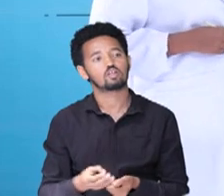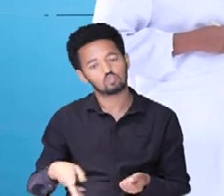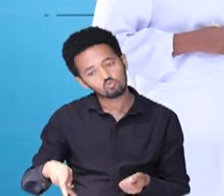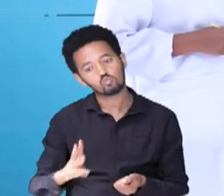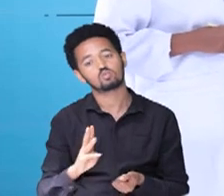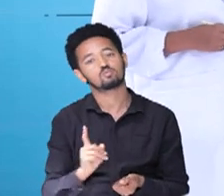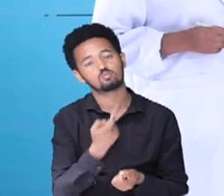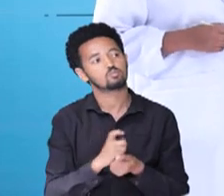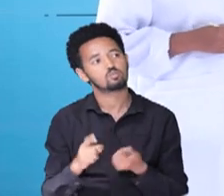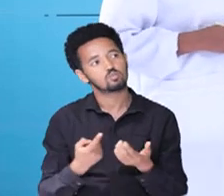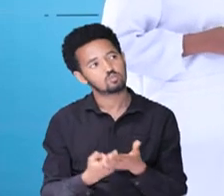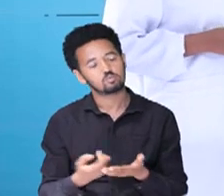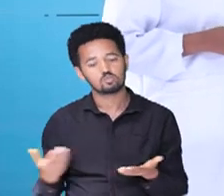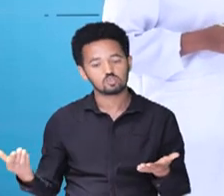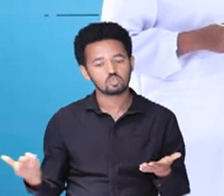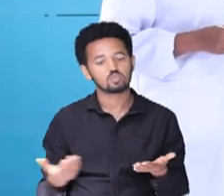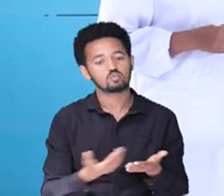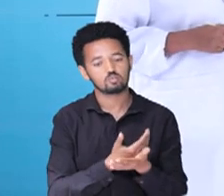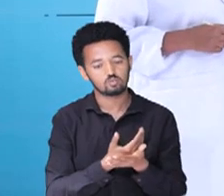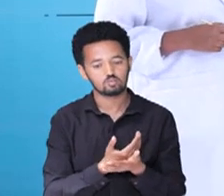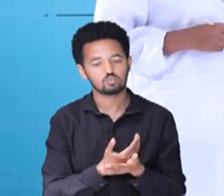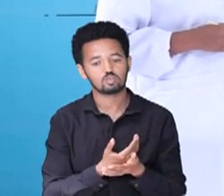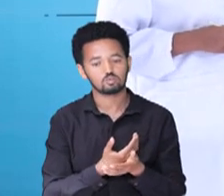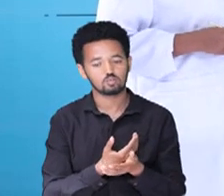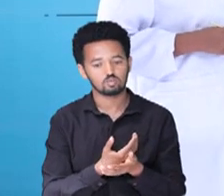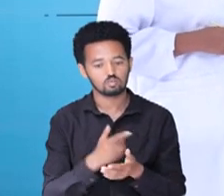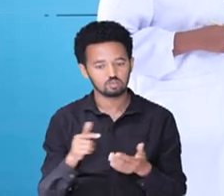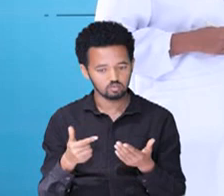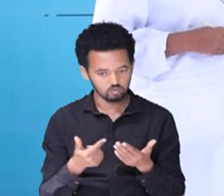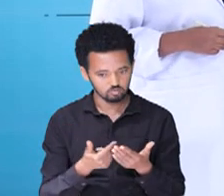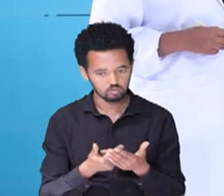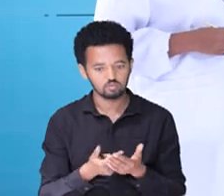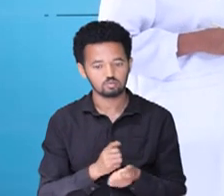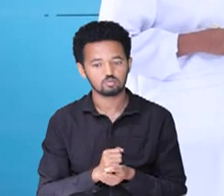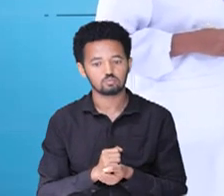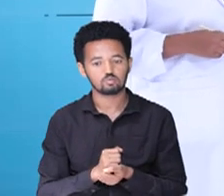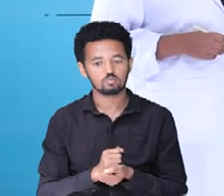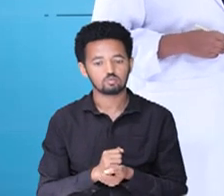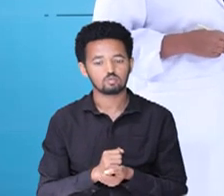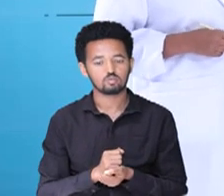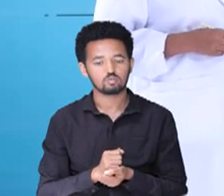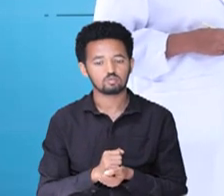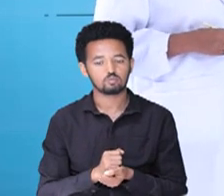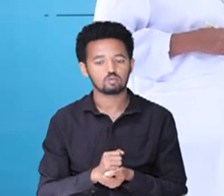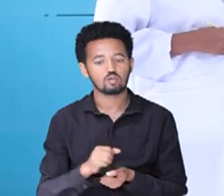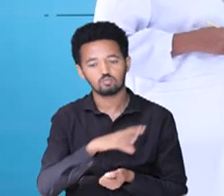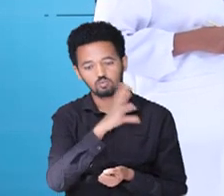Let's move to the new chapter, that is population, economy, and natural resource of Africa.